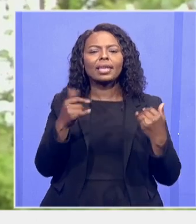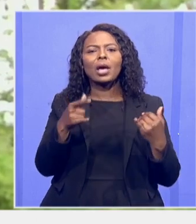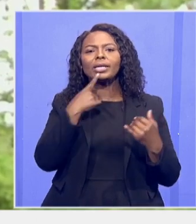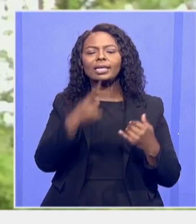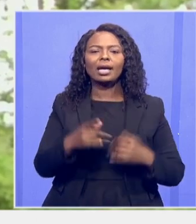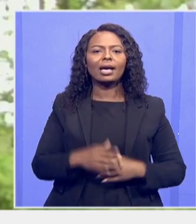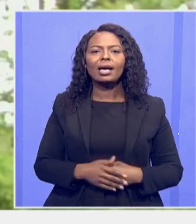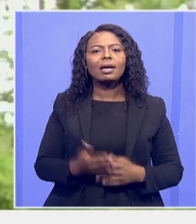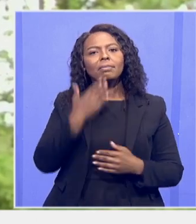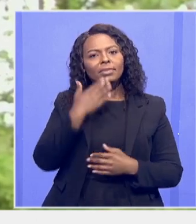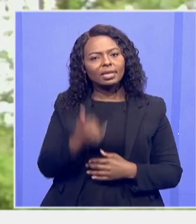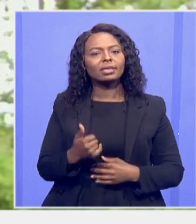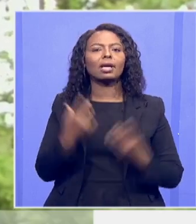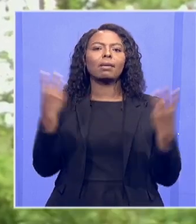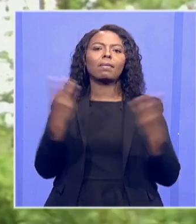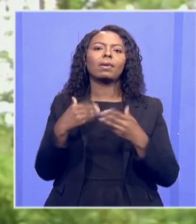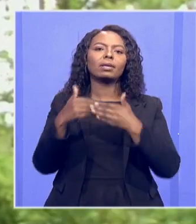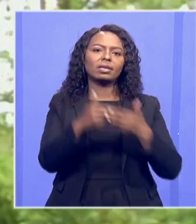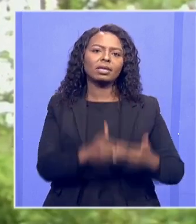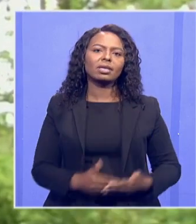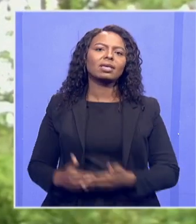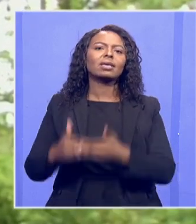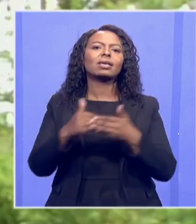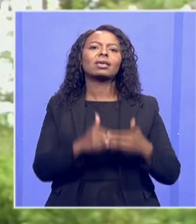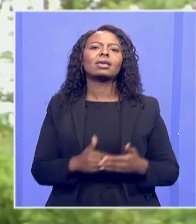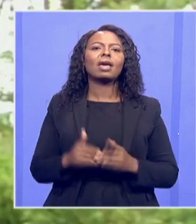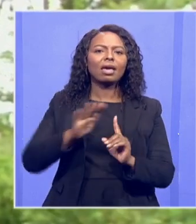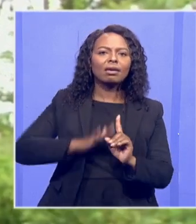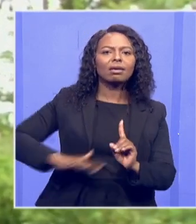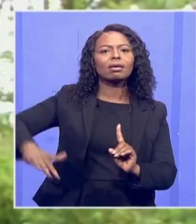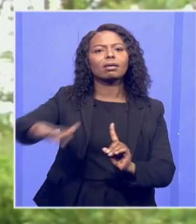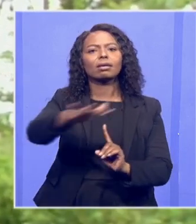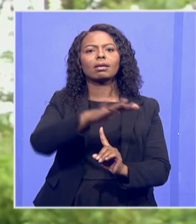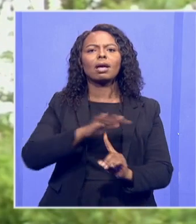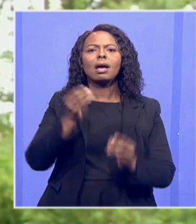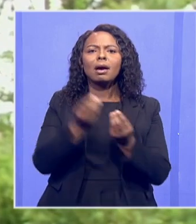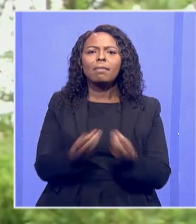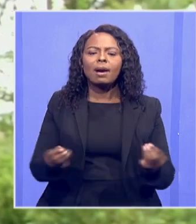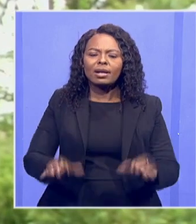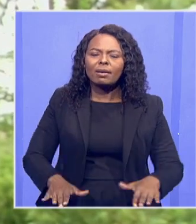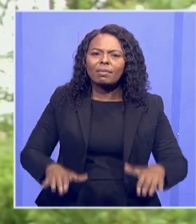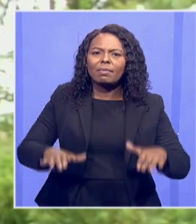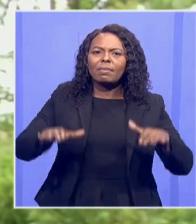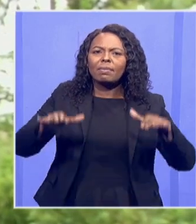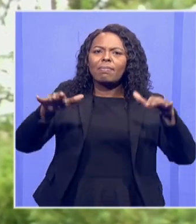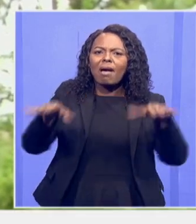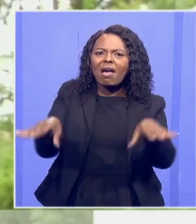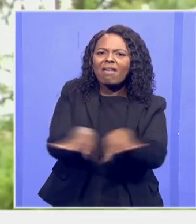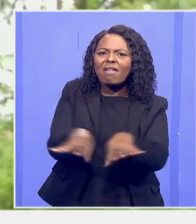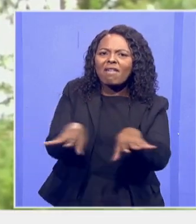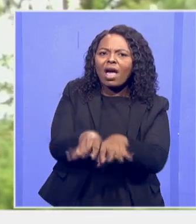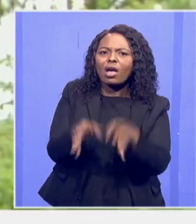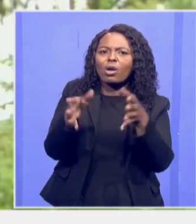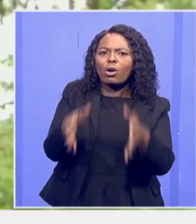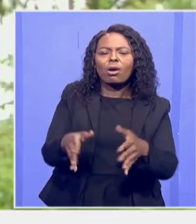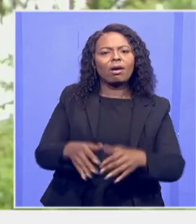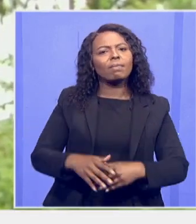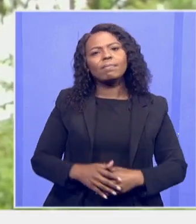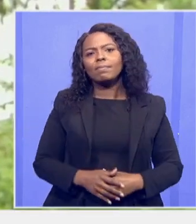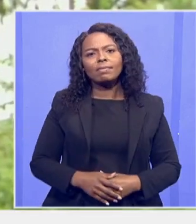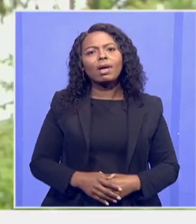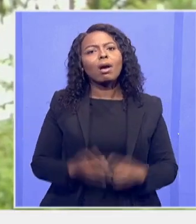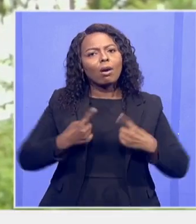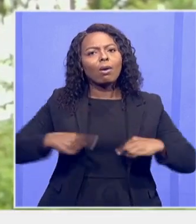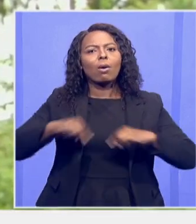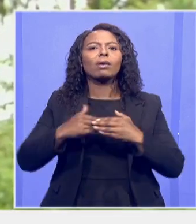that let's look after our communities, let's not raise our children with rats, let's not raise our children with filth, let us look after ourselves. And this